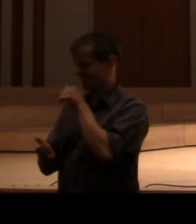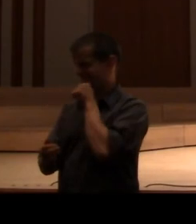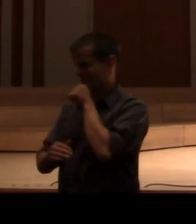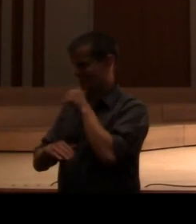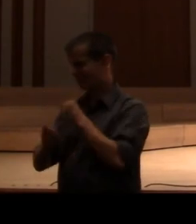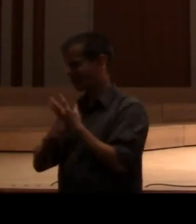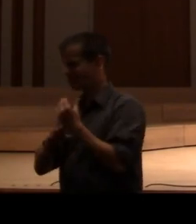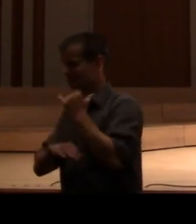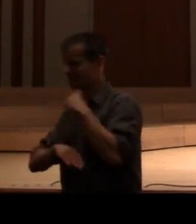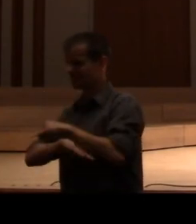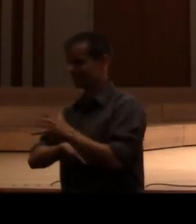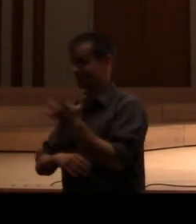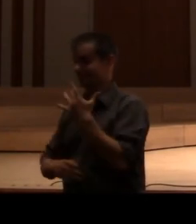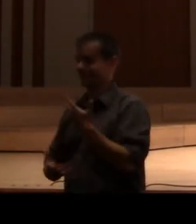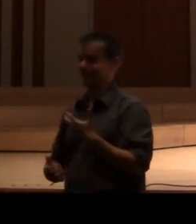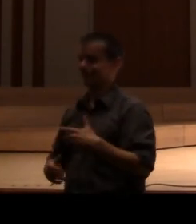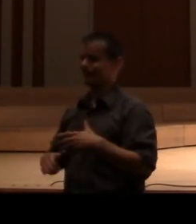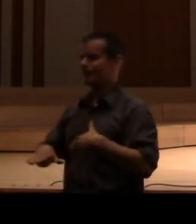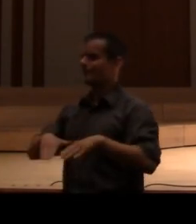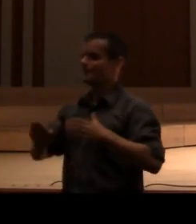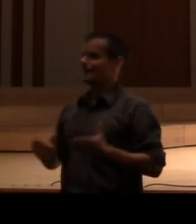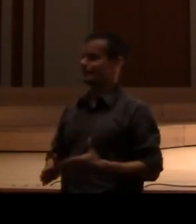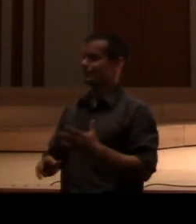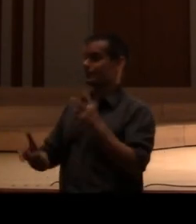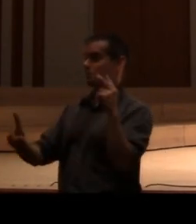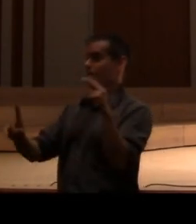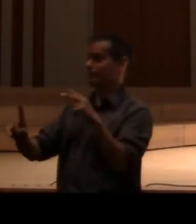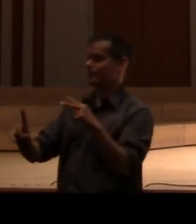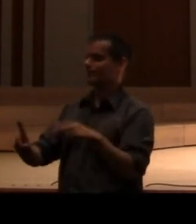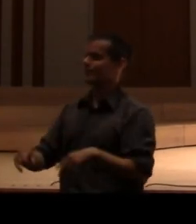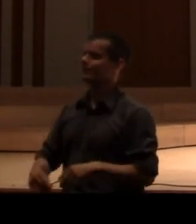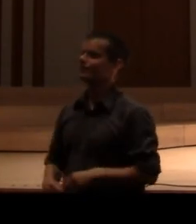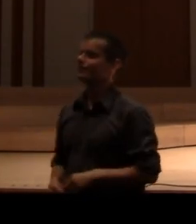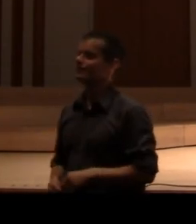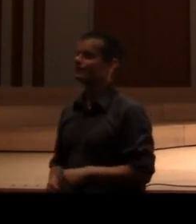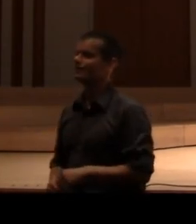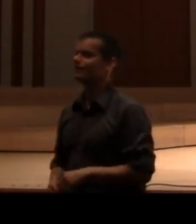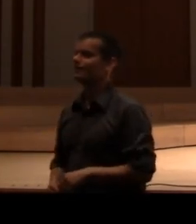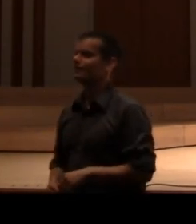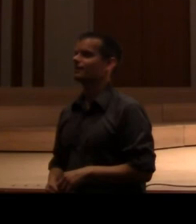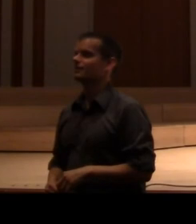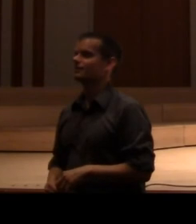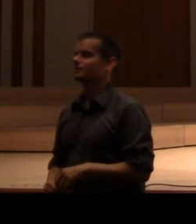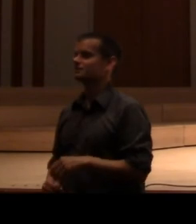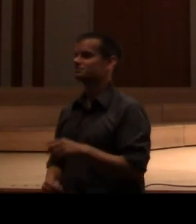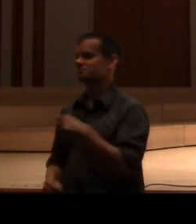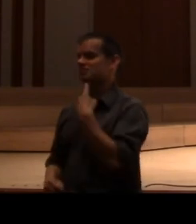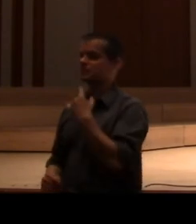But, all right, from a passing pedestrian's point of view, it looks ordinary.